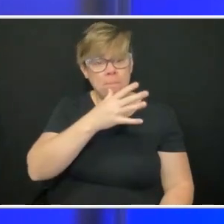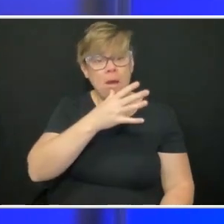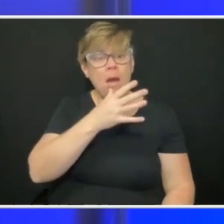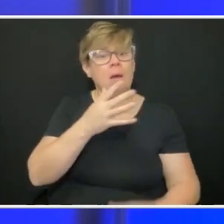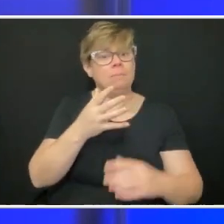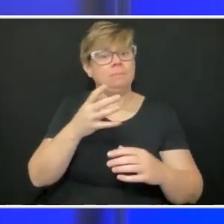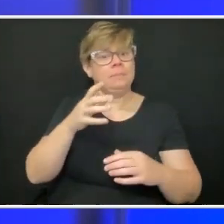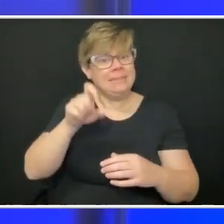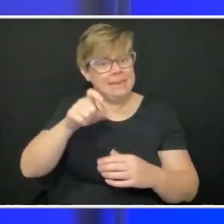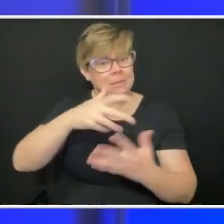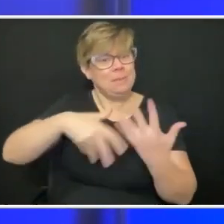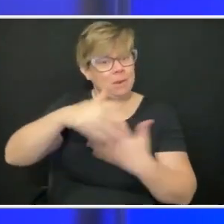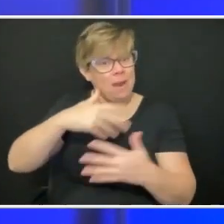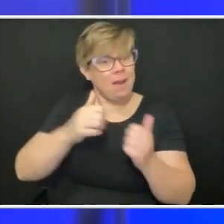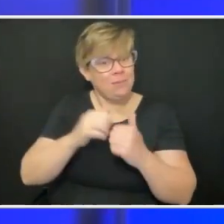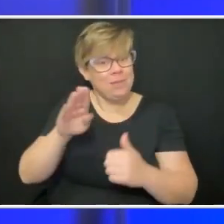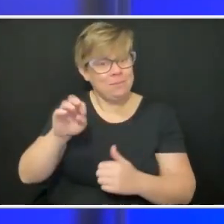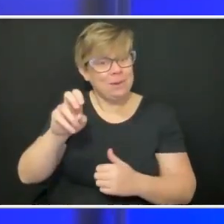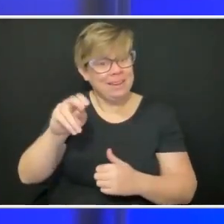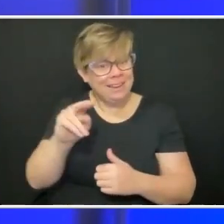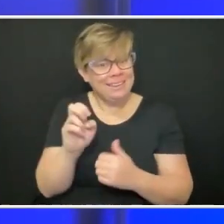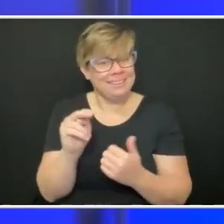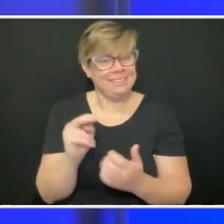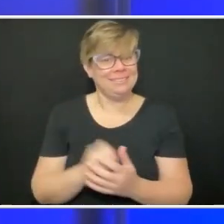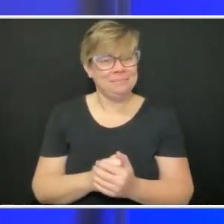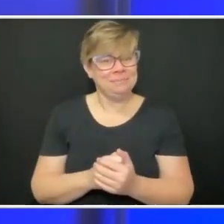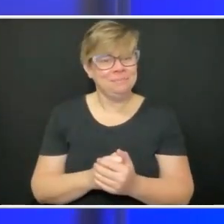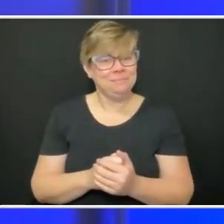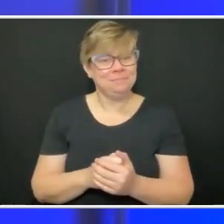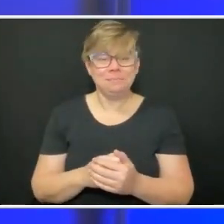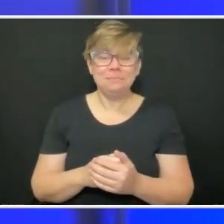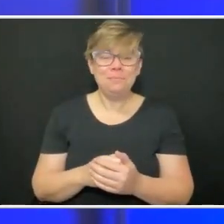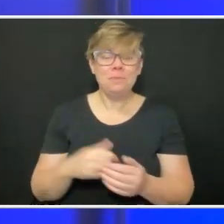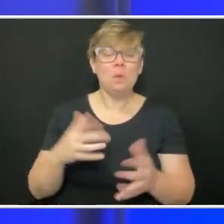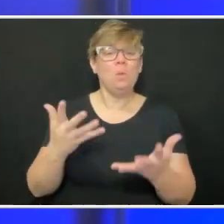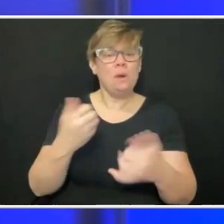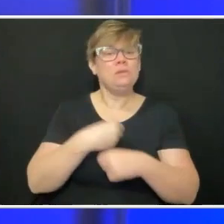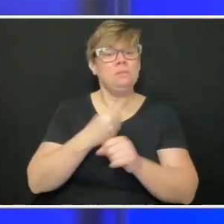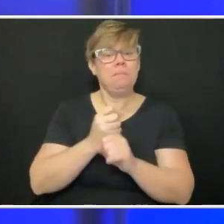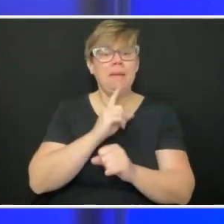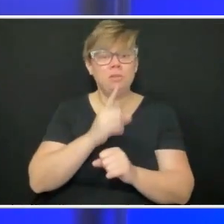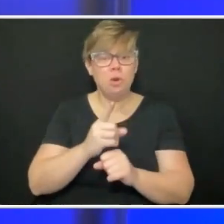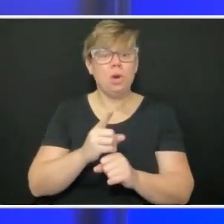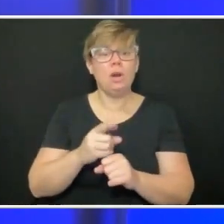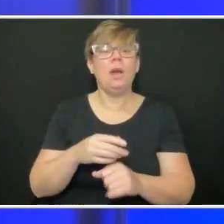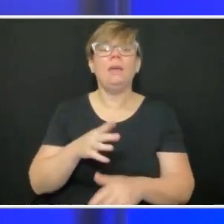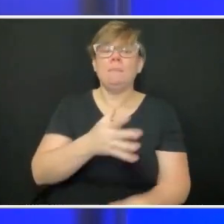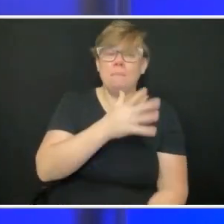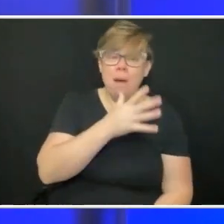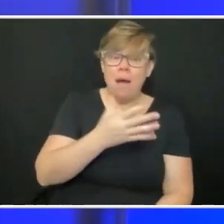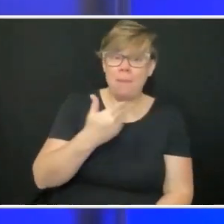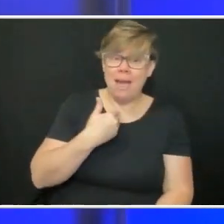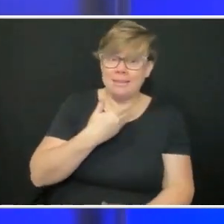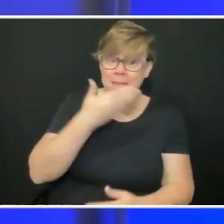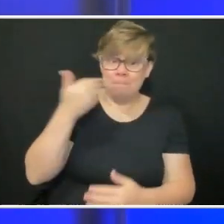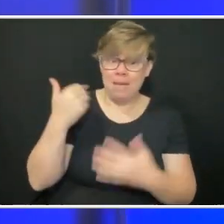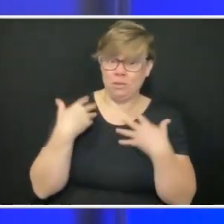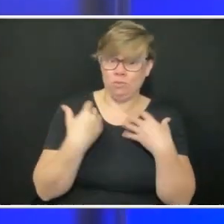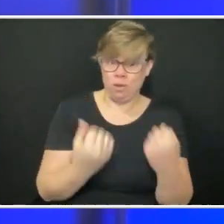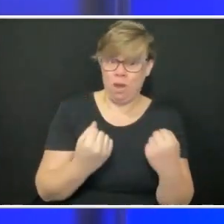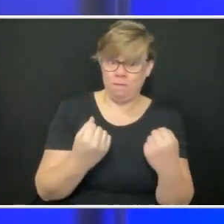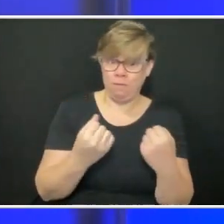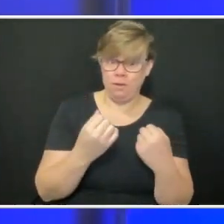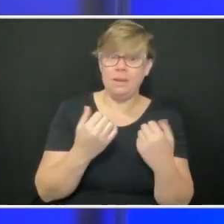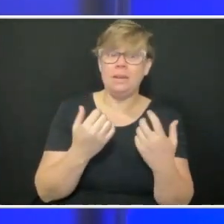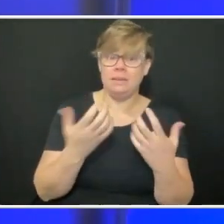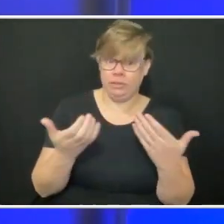around, and we do too. And so we want to make sure that she has the best and the most optimal chance of recovery. And I think